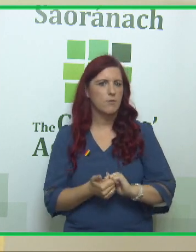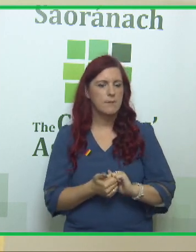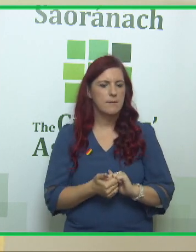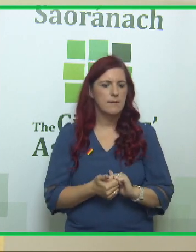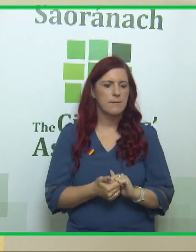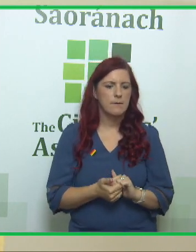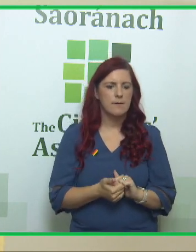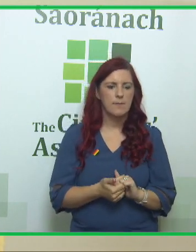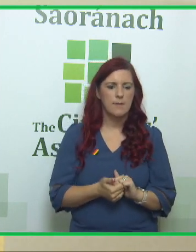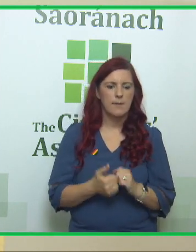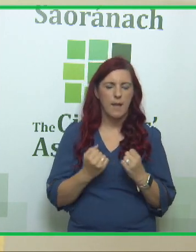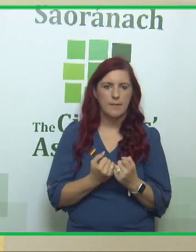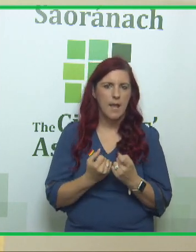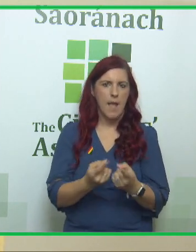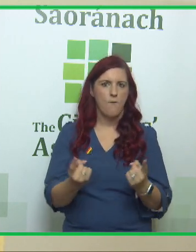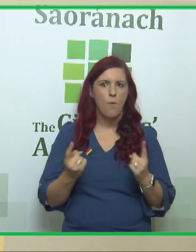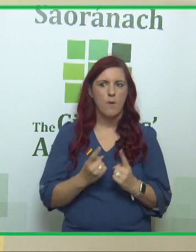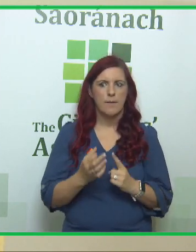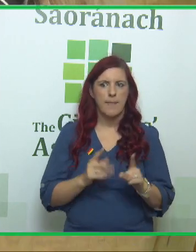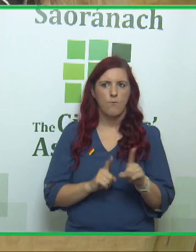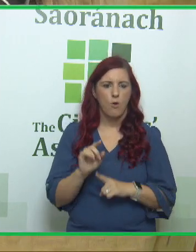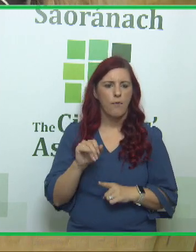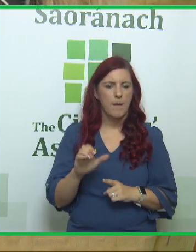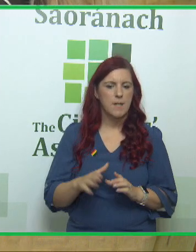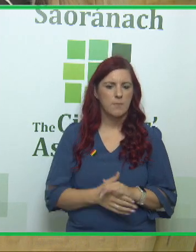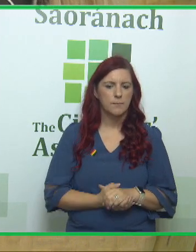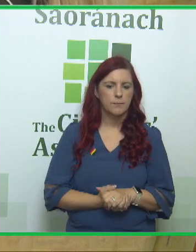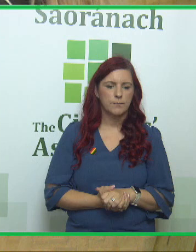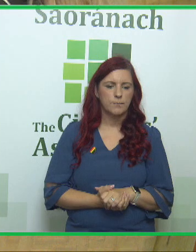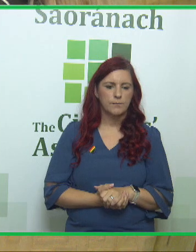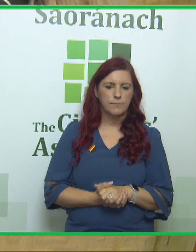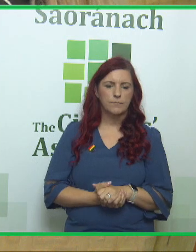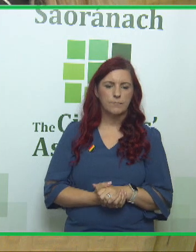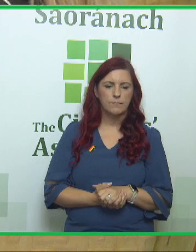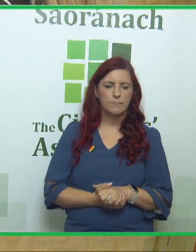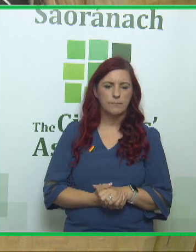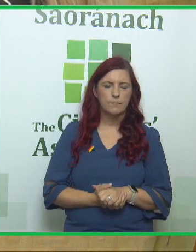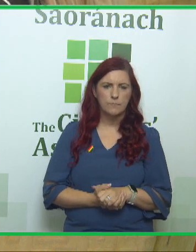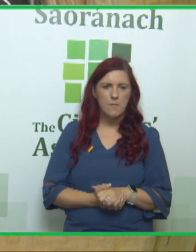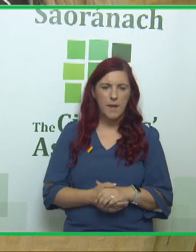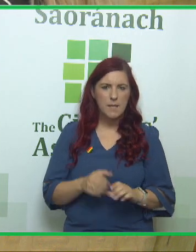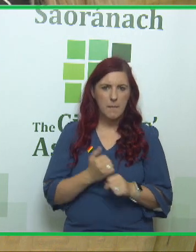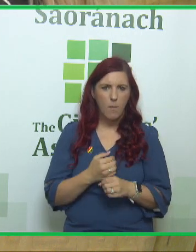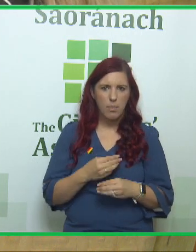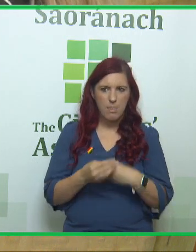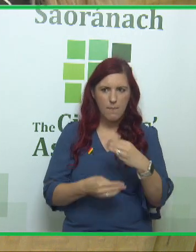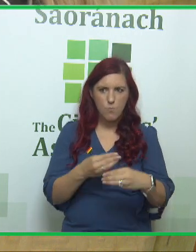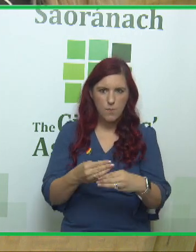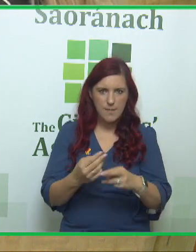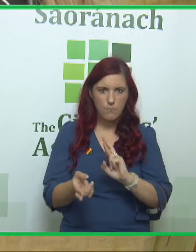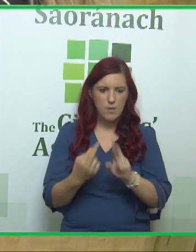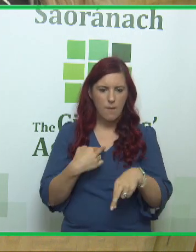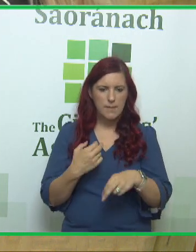conclusion, that everybody getting that recovery capital? Well, I think it is about a cross-sectoral response. It is about